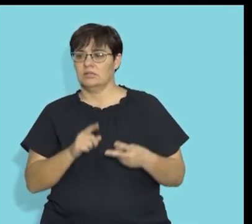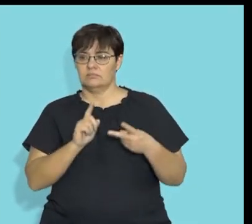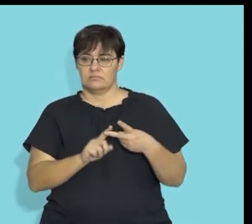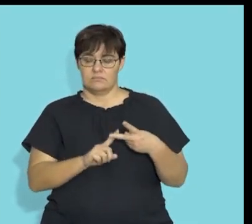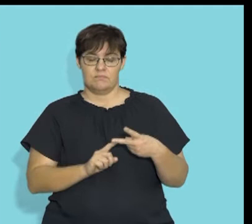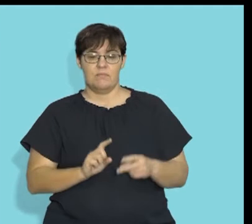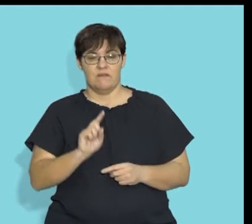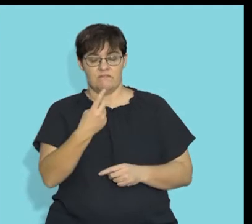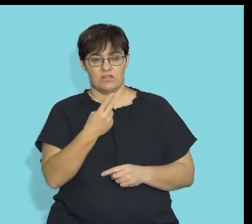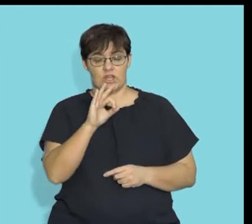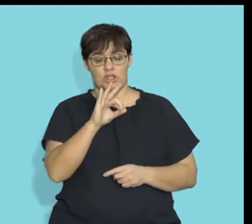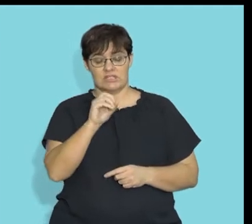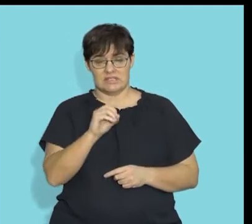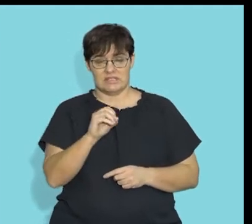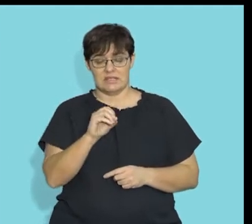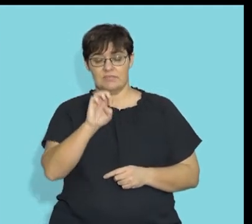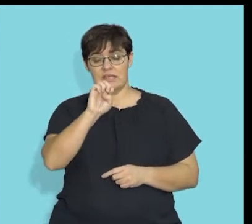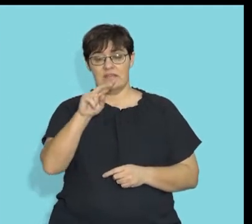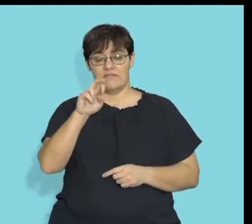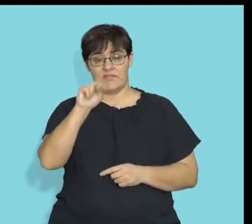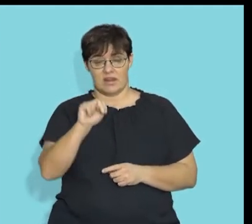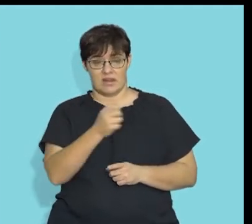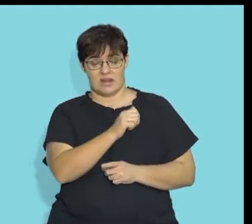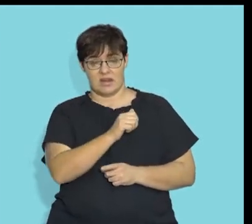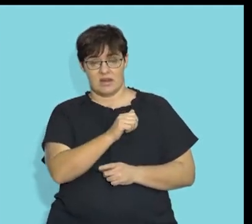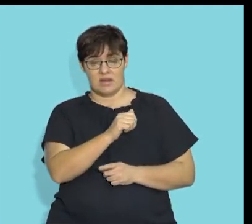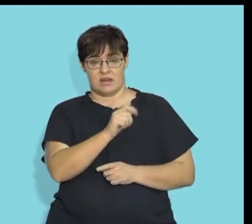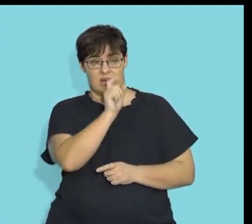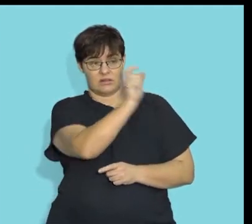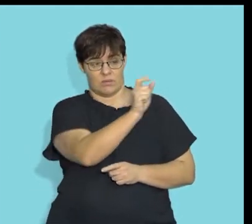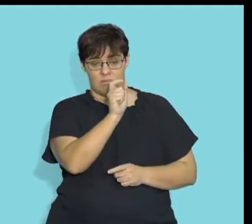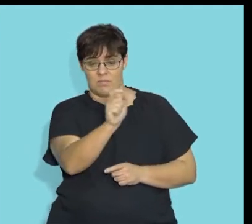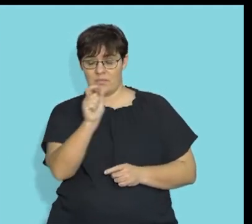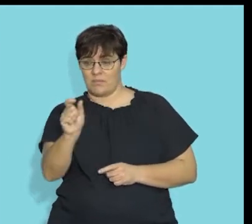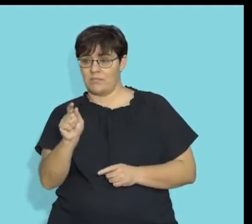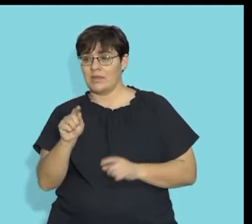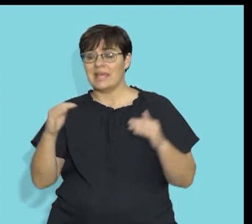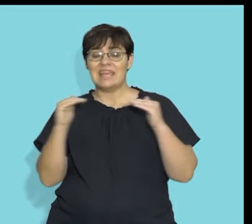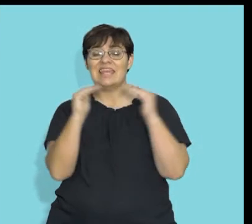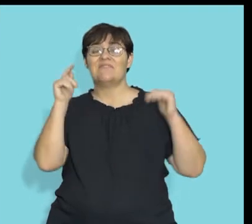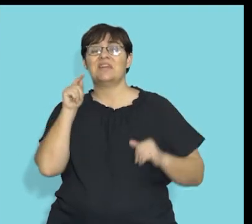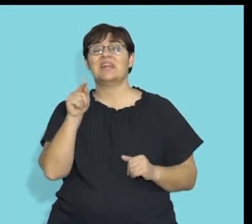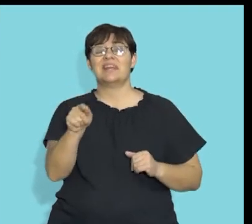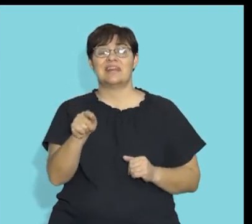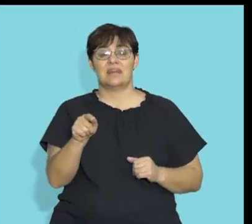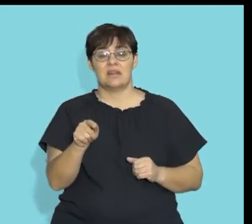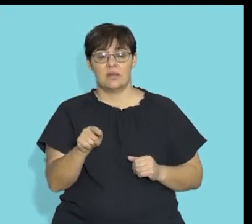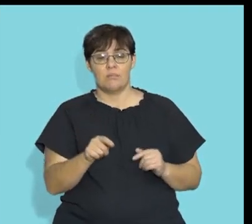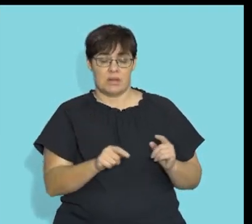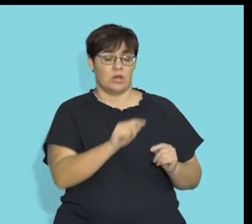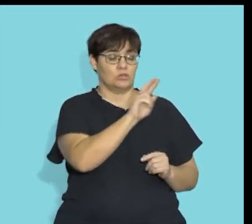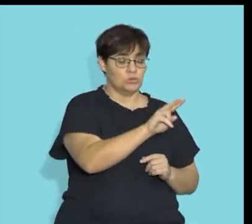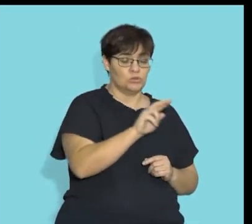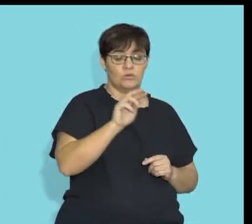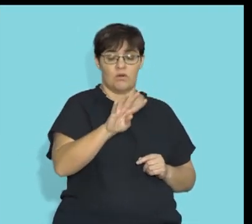the first 30 even terms of the sequence. So please, right now at this point, I'm hoping that the word even